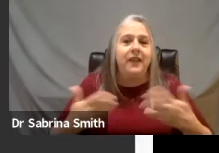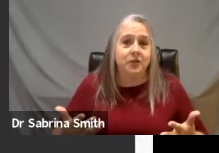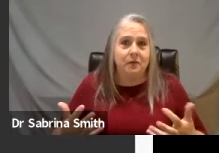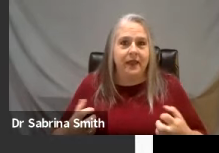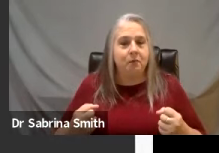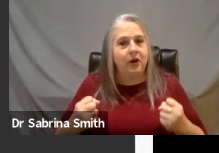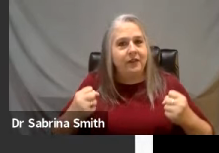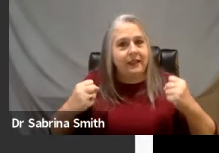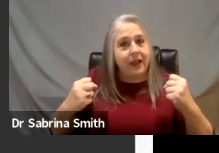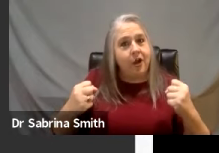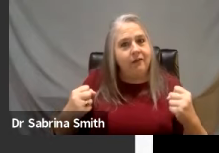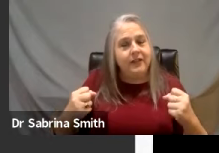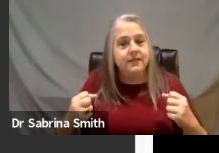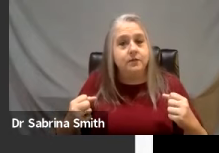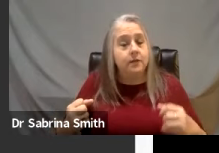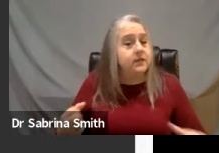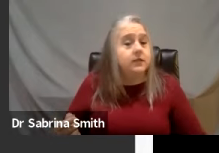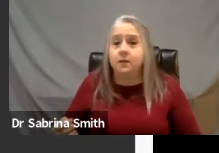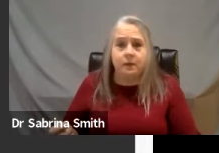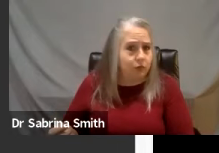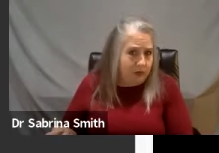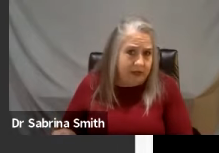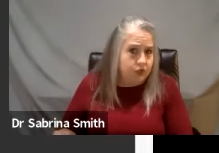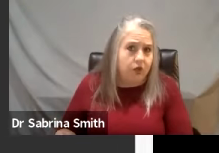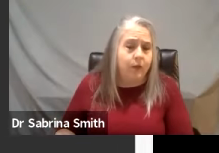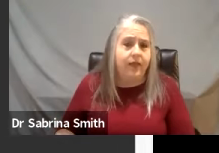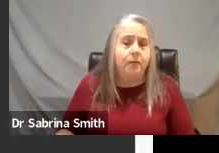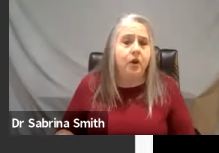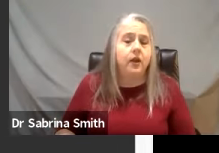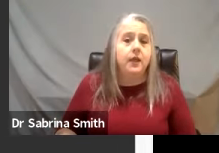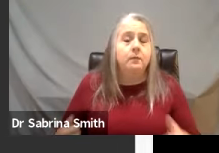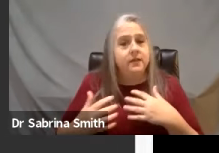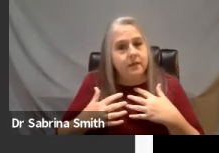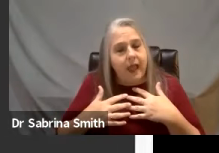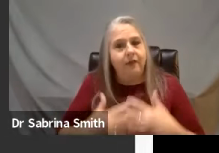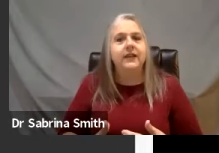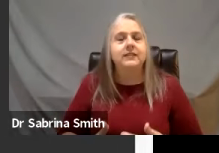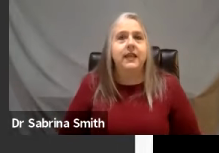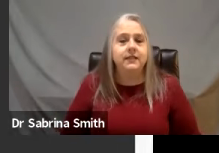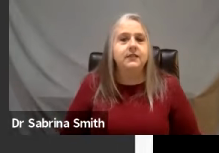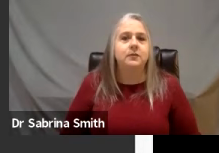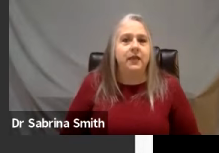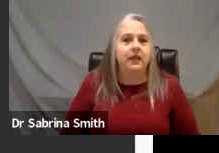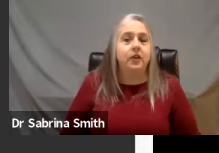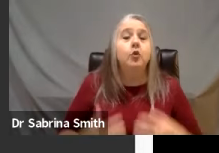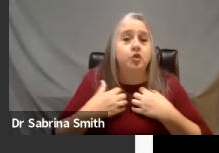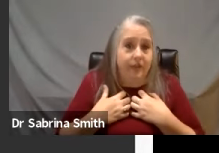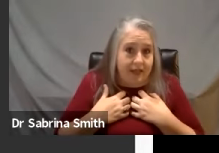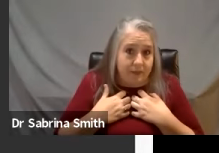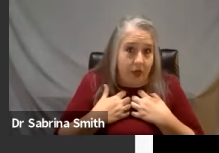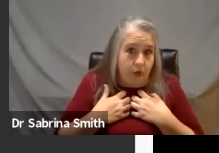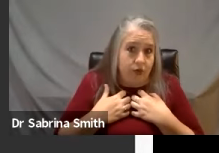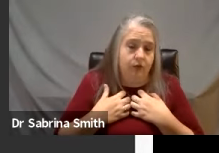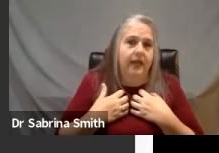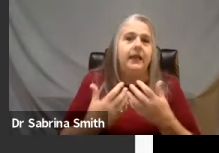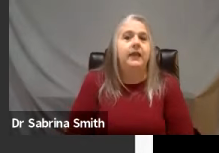that's the fake it till we make it part of it, like that confidence sometimes. Now, some people really struggle with that part, but affect tends to be, usually that's